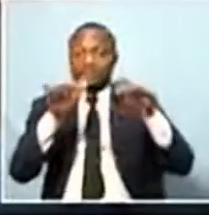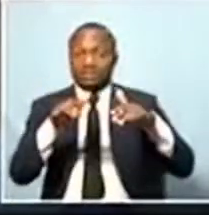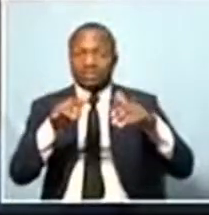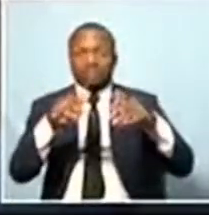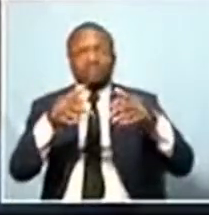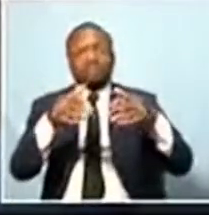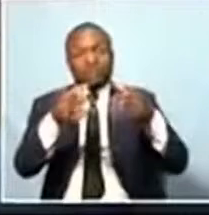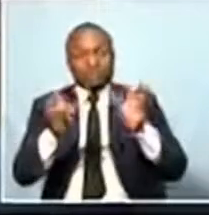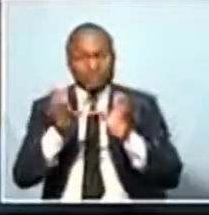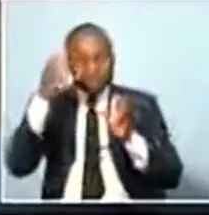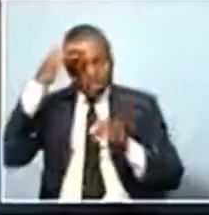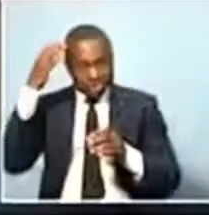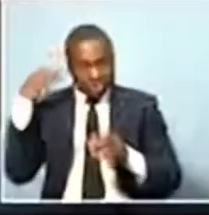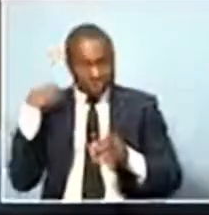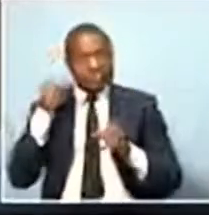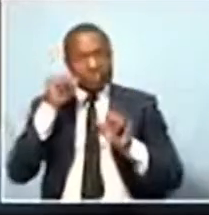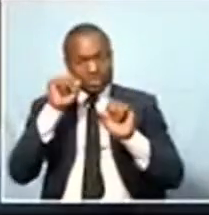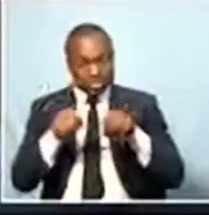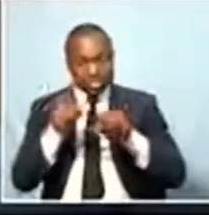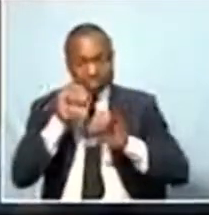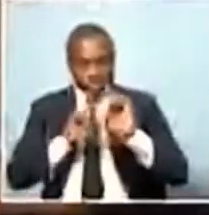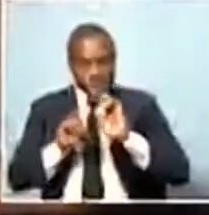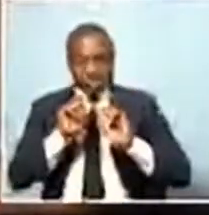interact with the people? Thank you, Chair.